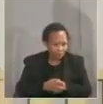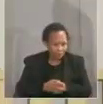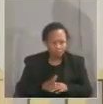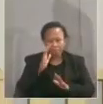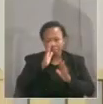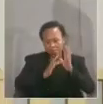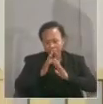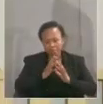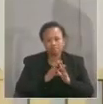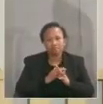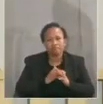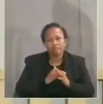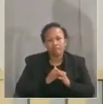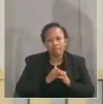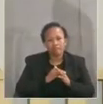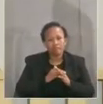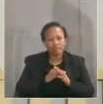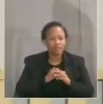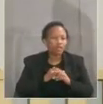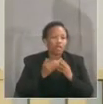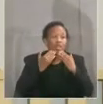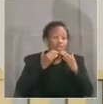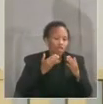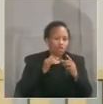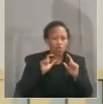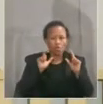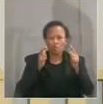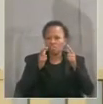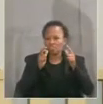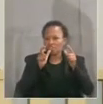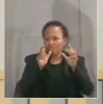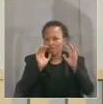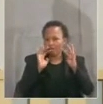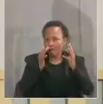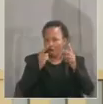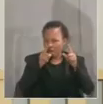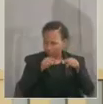Yes, thanks, Commissioners. One of